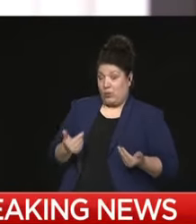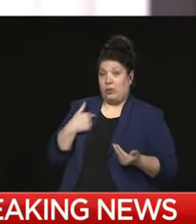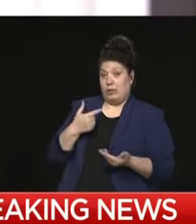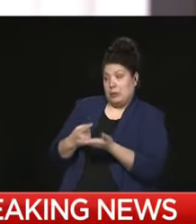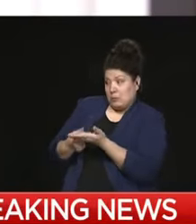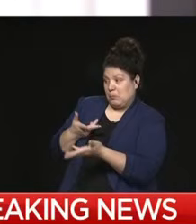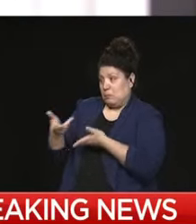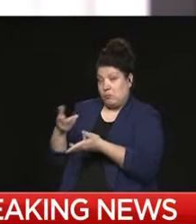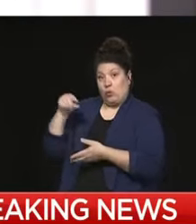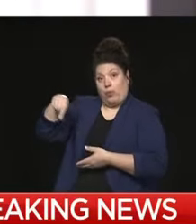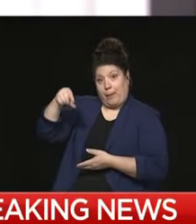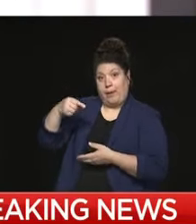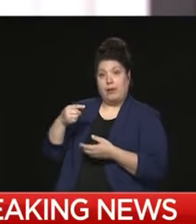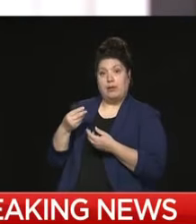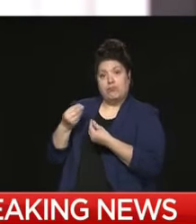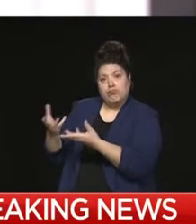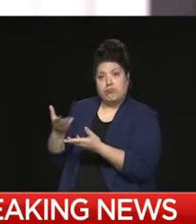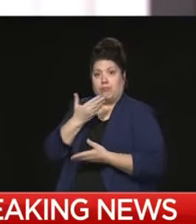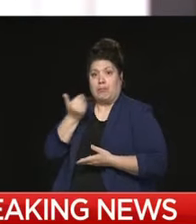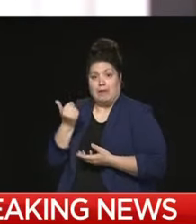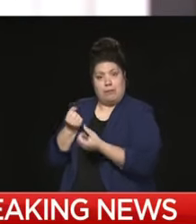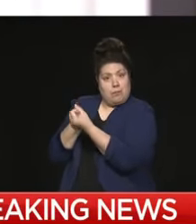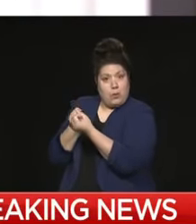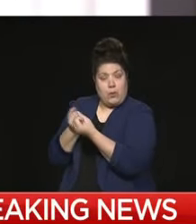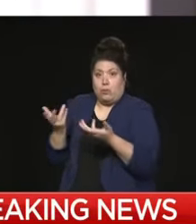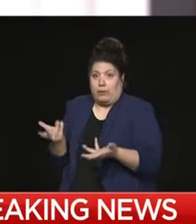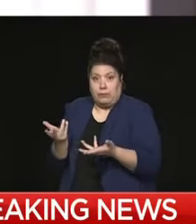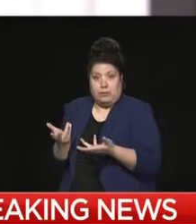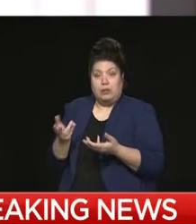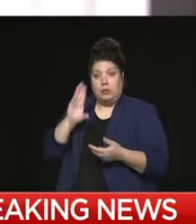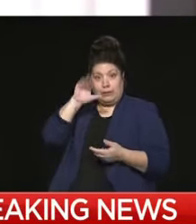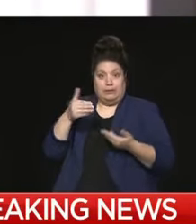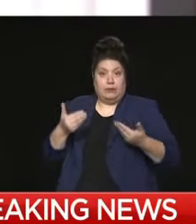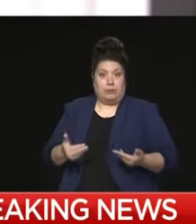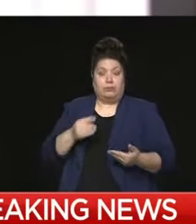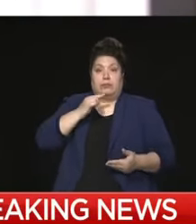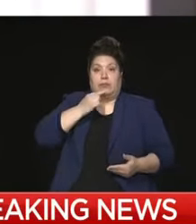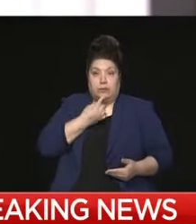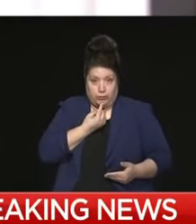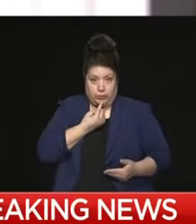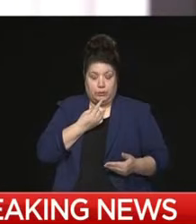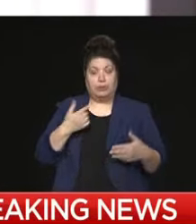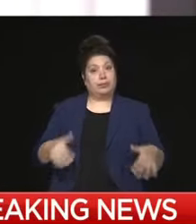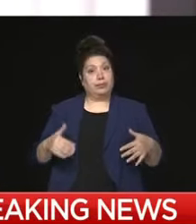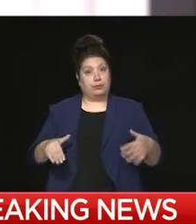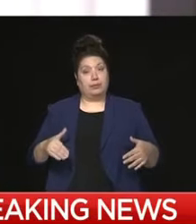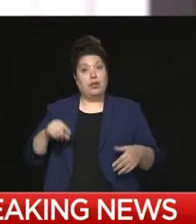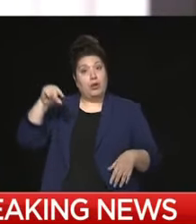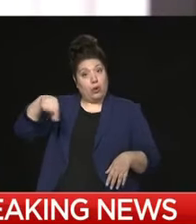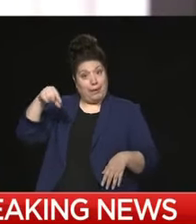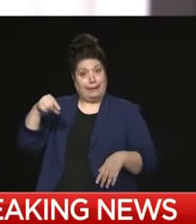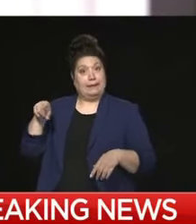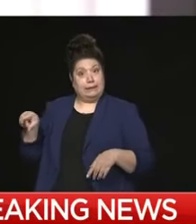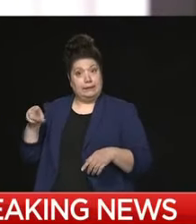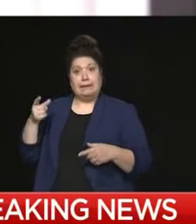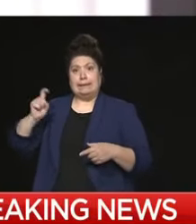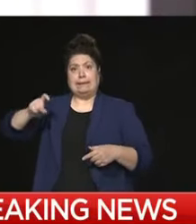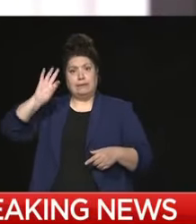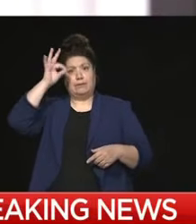discussing how we will help you. We recognize that it is a very serious situation if Quebec's asking for the federal help like this, but we will be